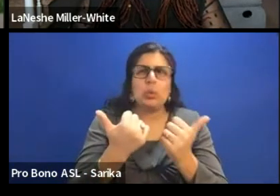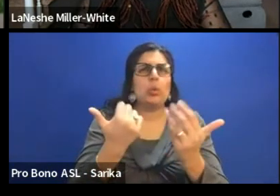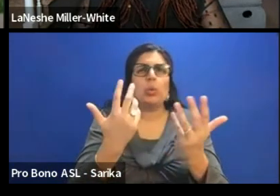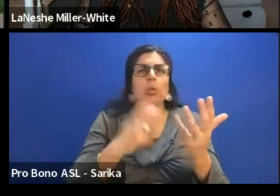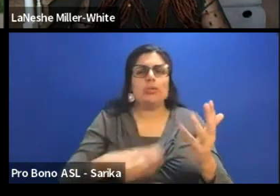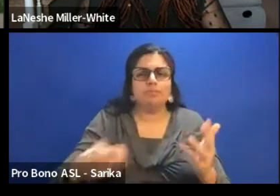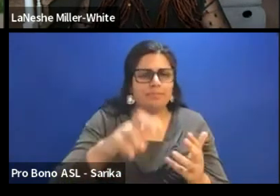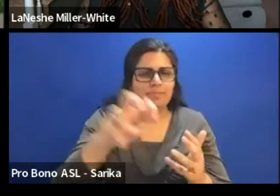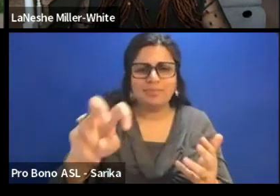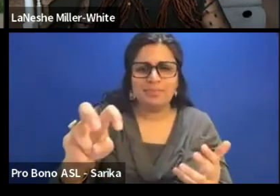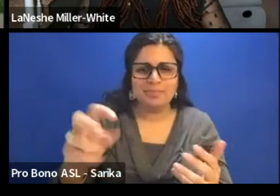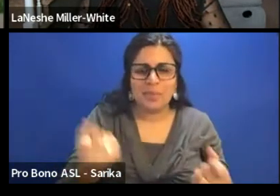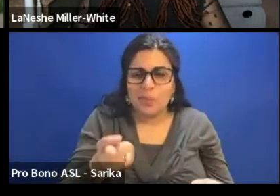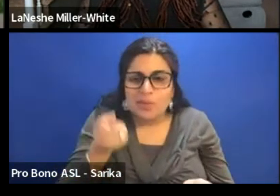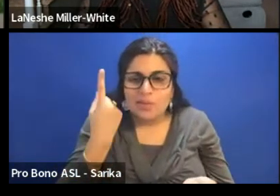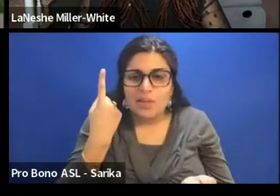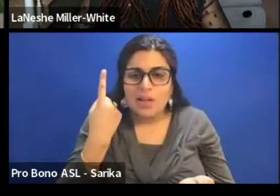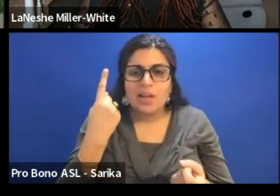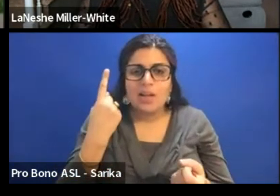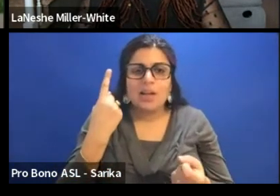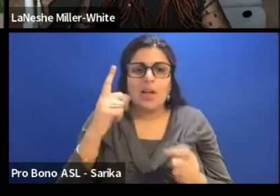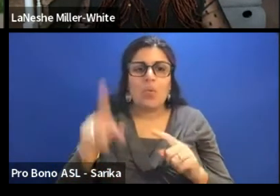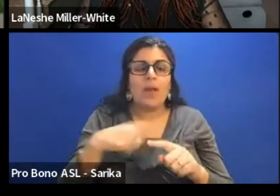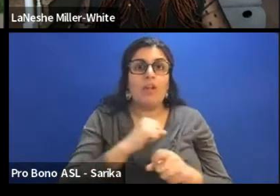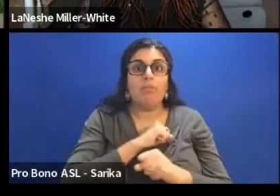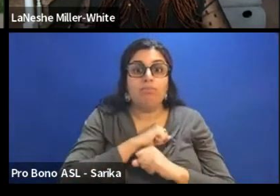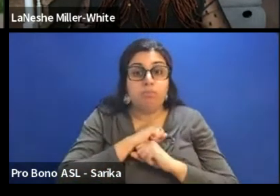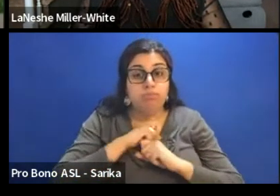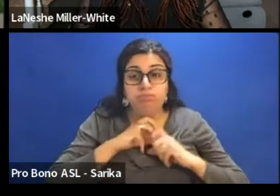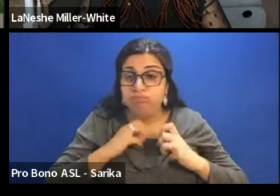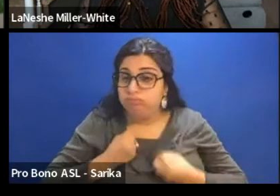how do you even navigate or understand that when you're being exhausted by it?